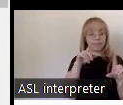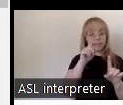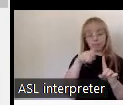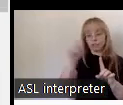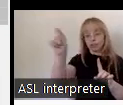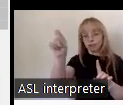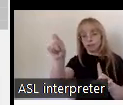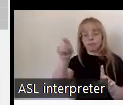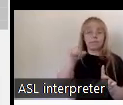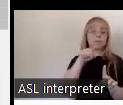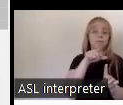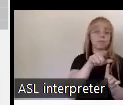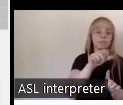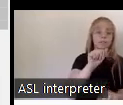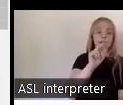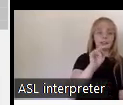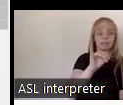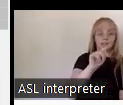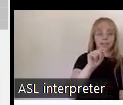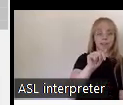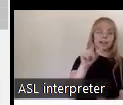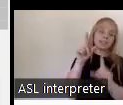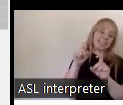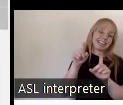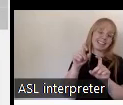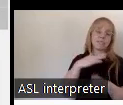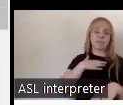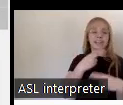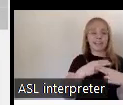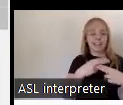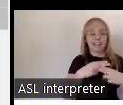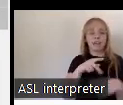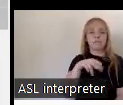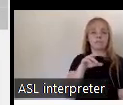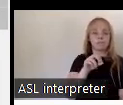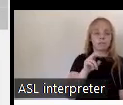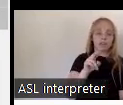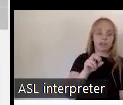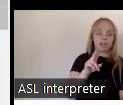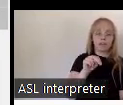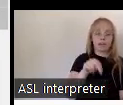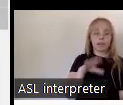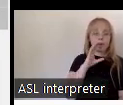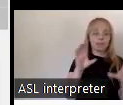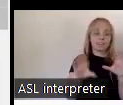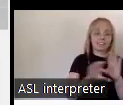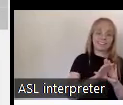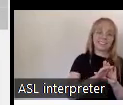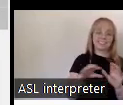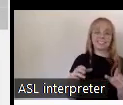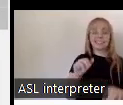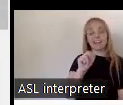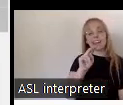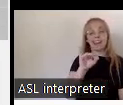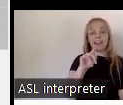this. And this is my name, my pronouns, picture, and this one is a need a test.